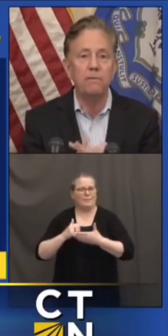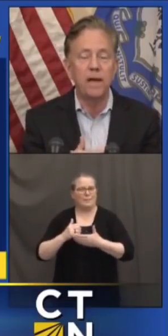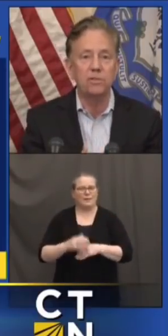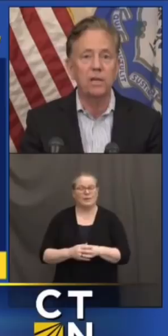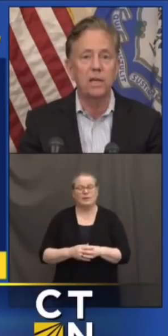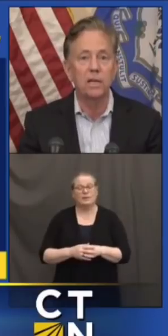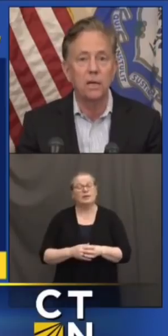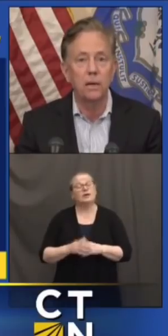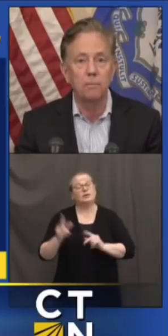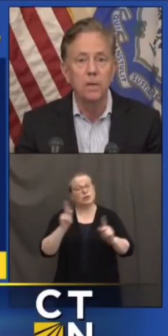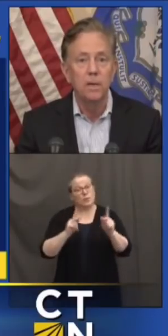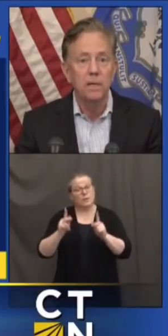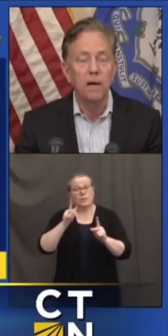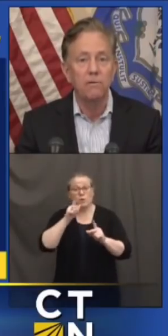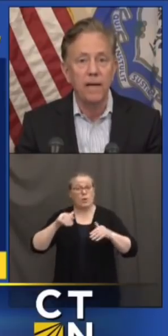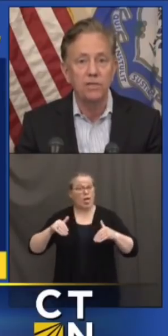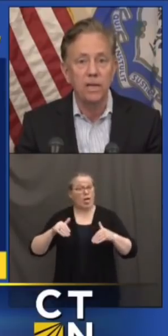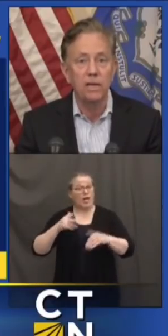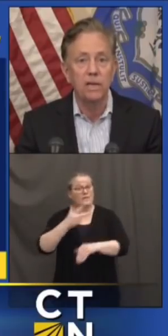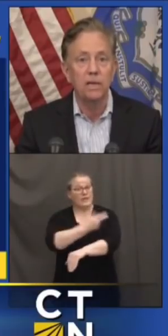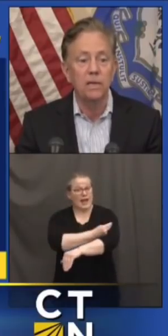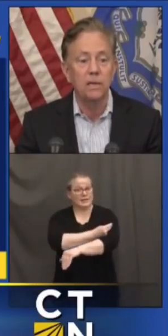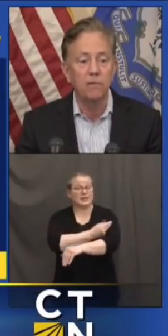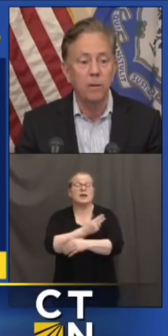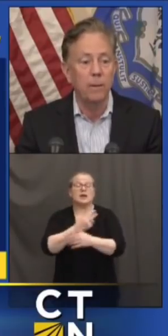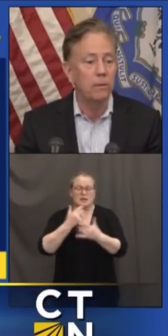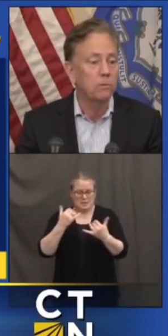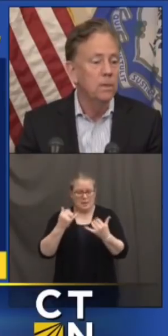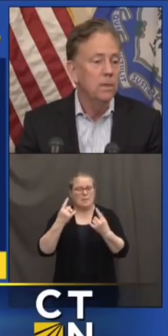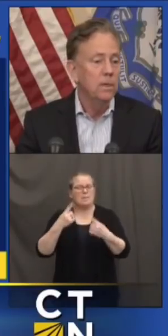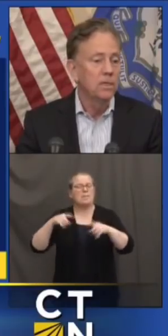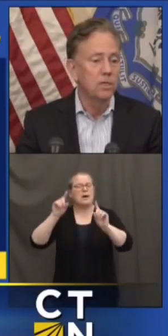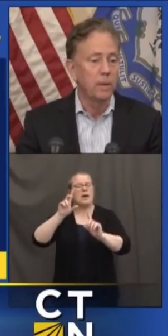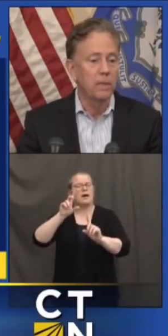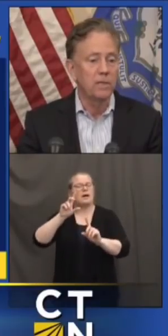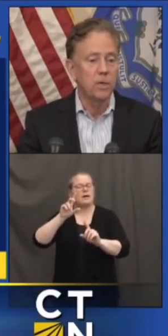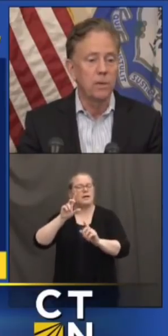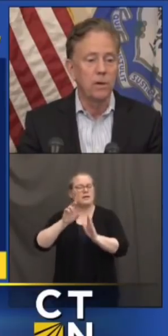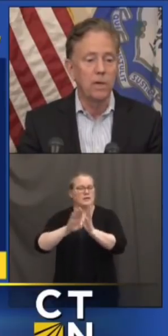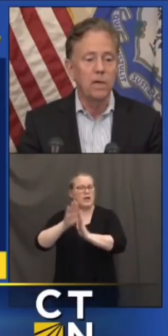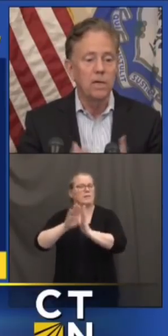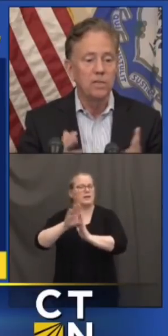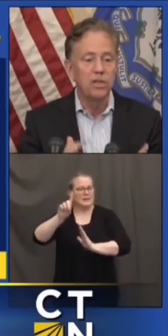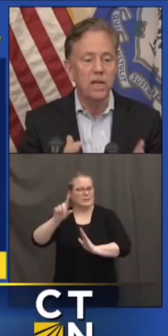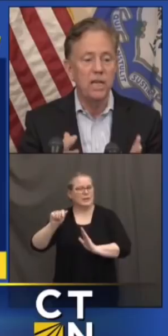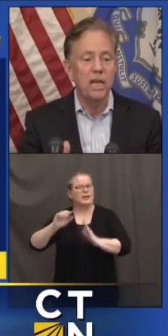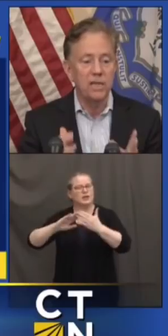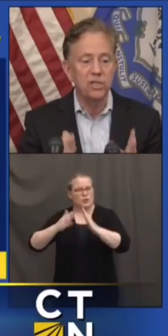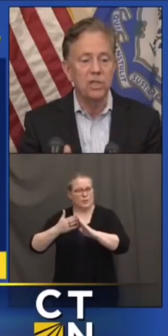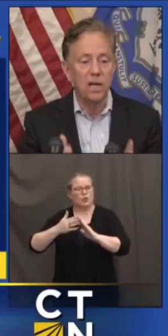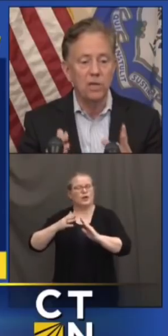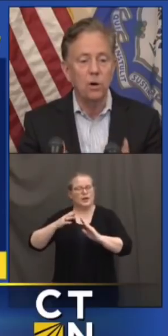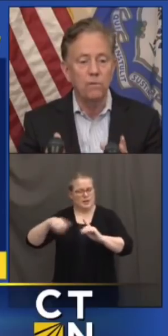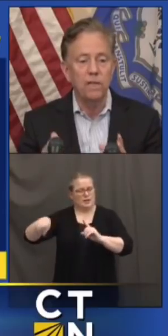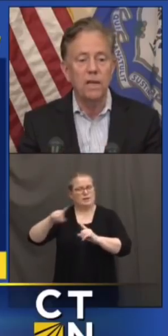been vaccinated now vaccinated in the developmental disabilities community.